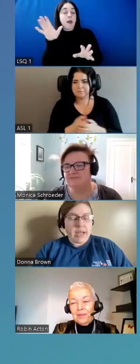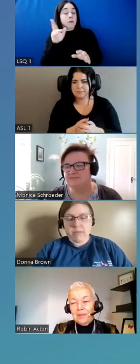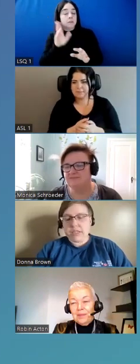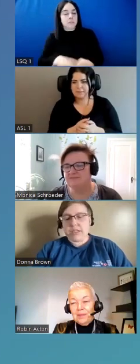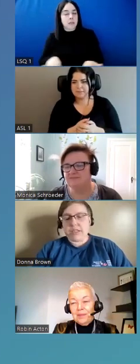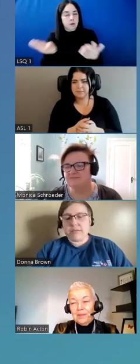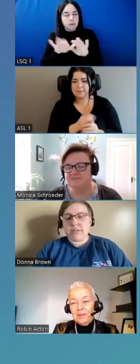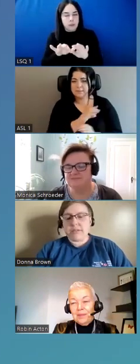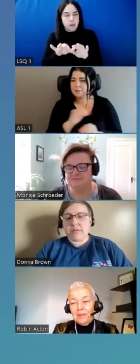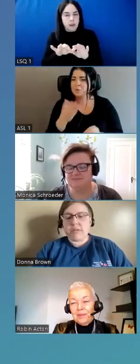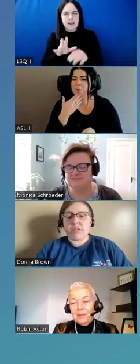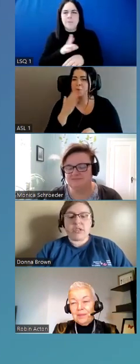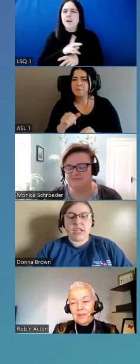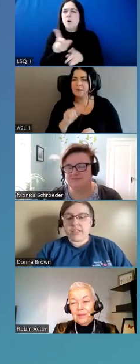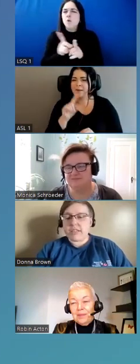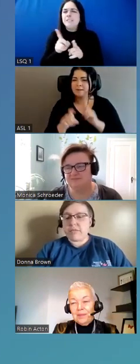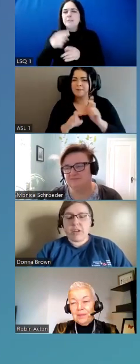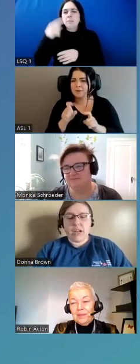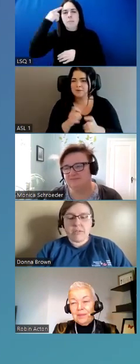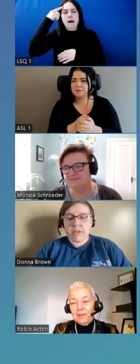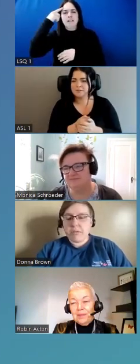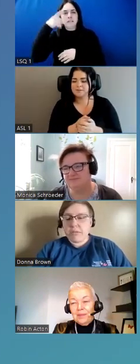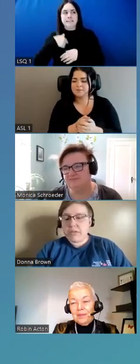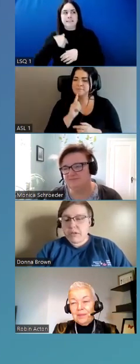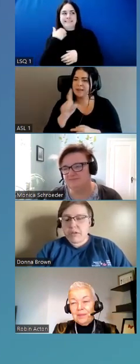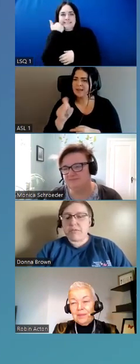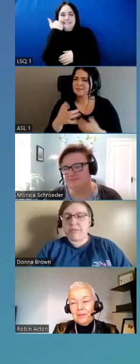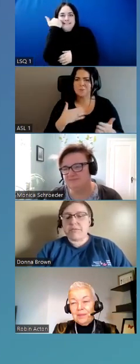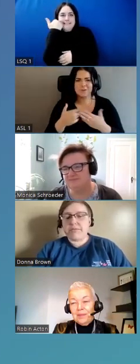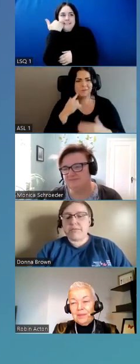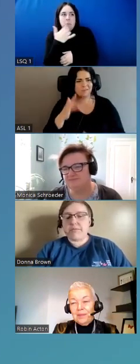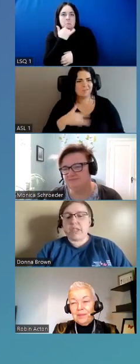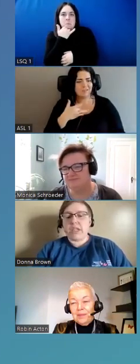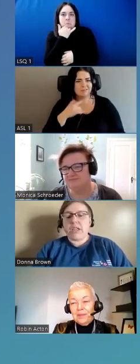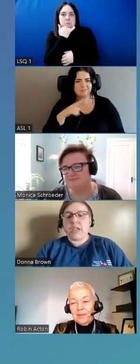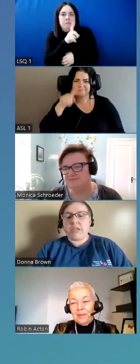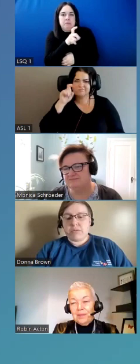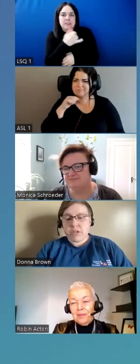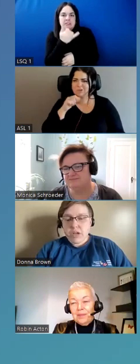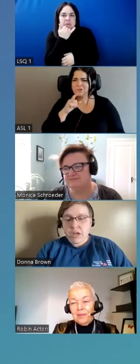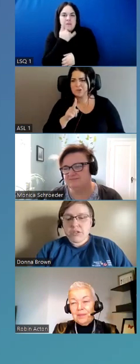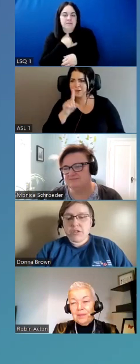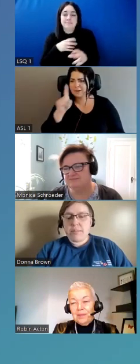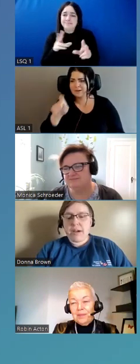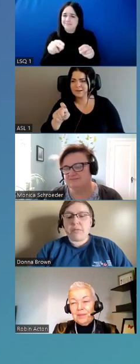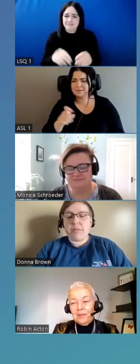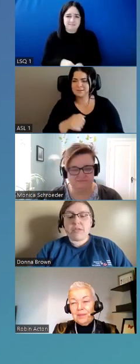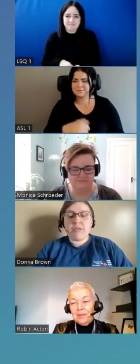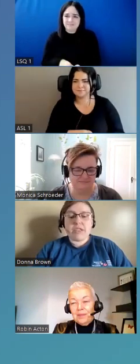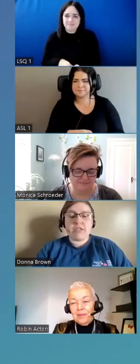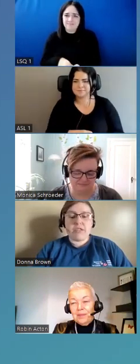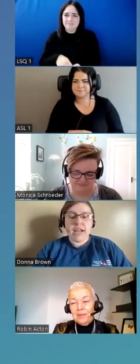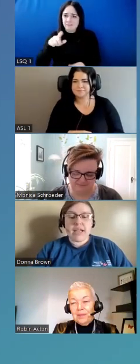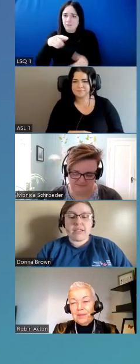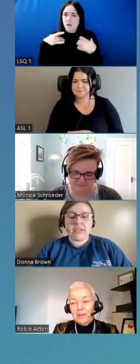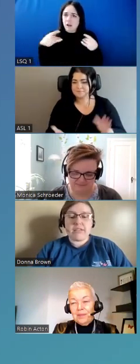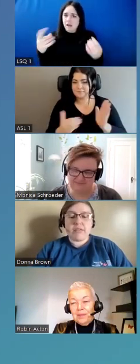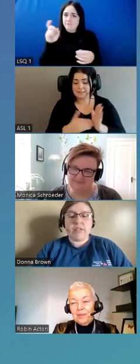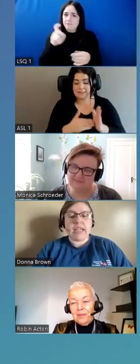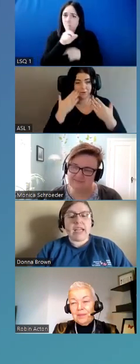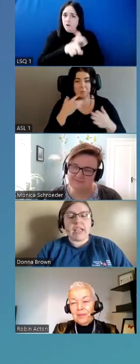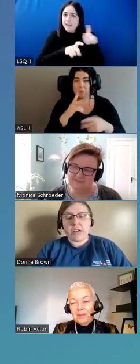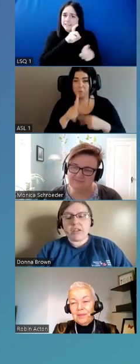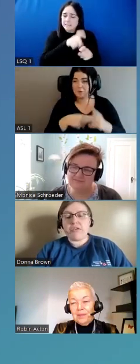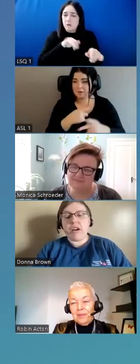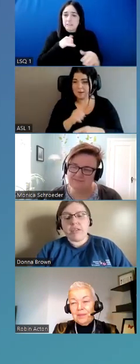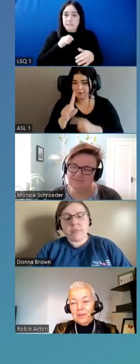are no bad questions. Just ask whatever you want to know. If we're not sure about what question to ask,